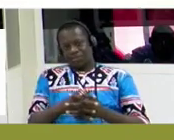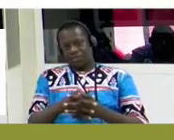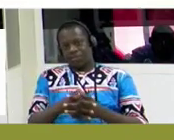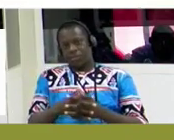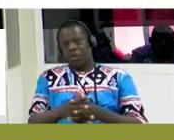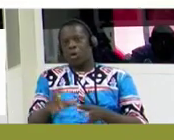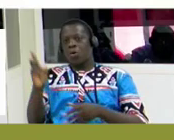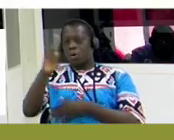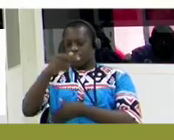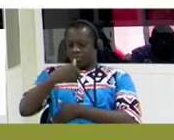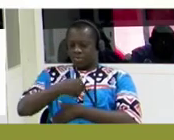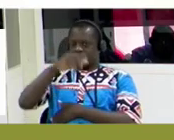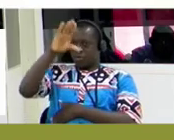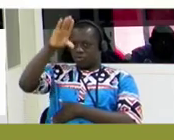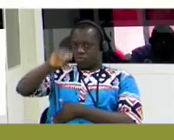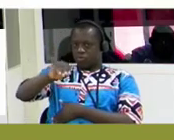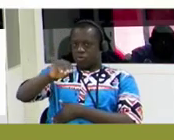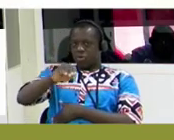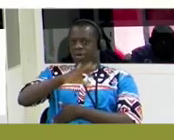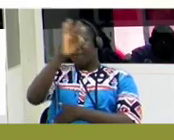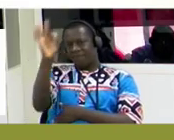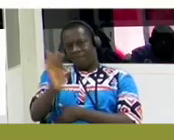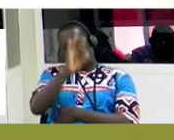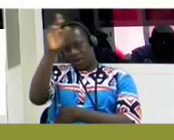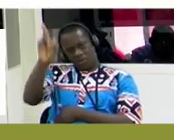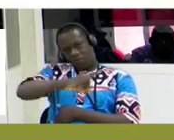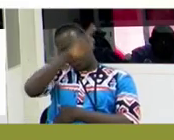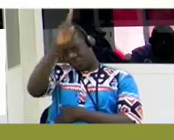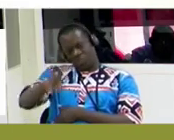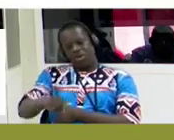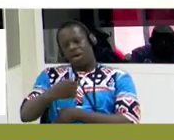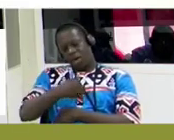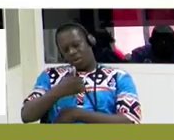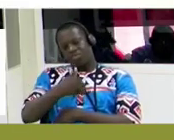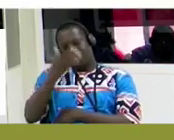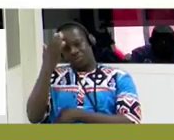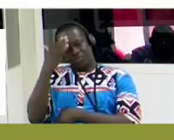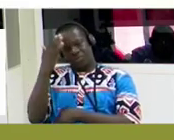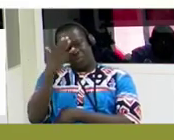What I did is very wrong. I knew very well about it.